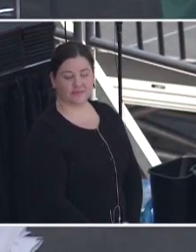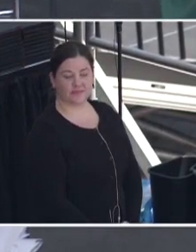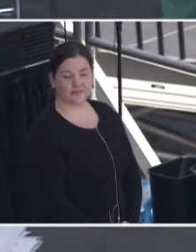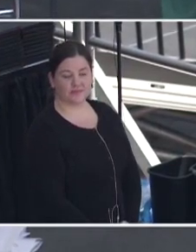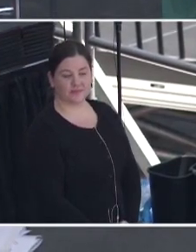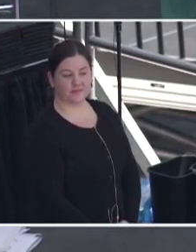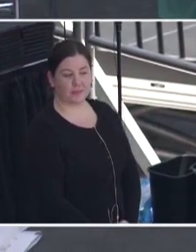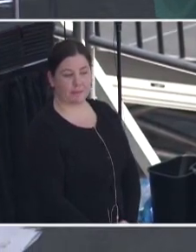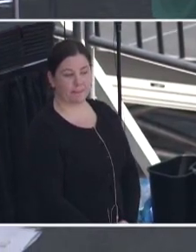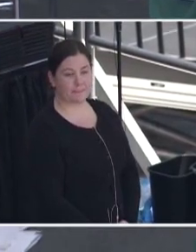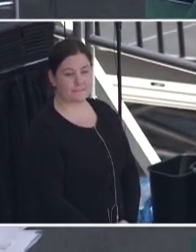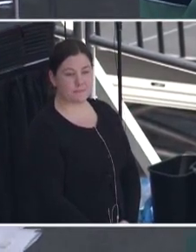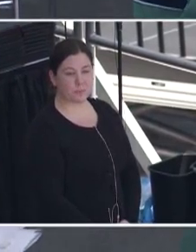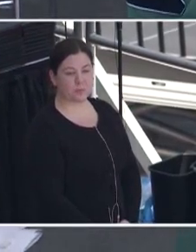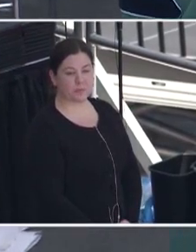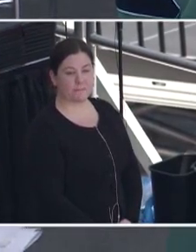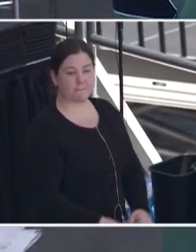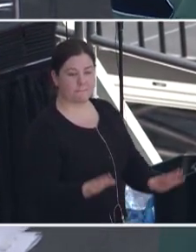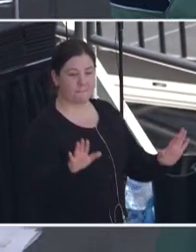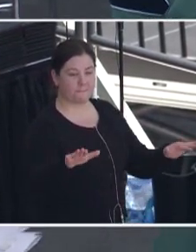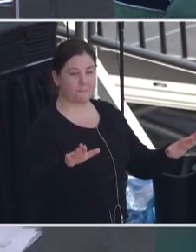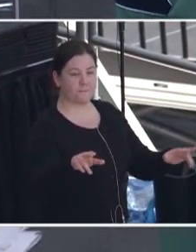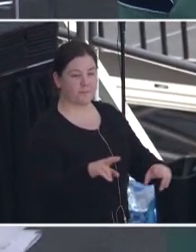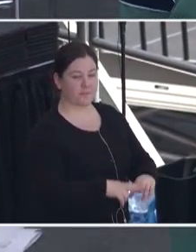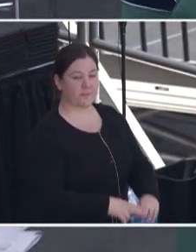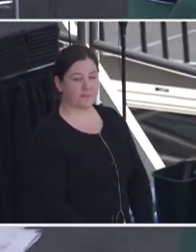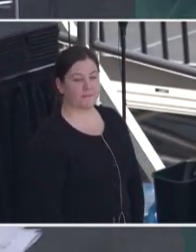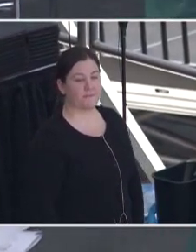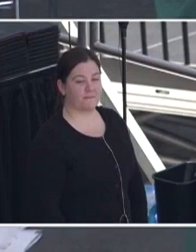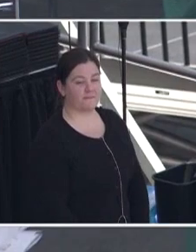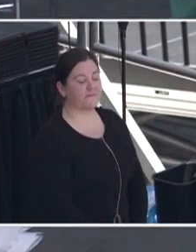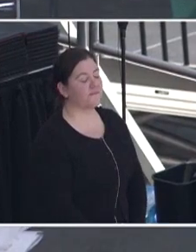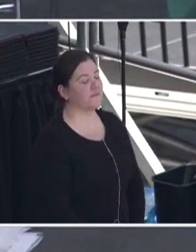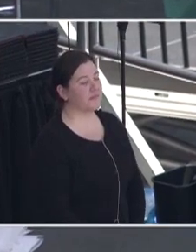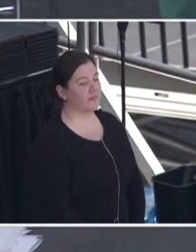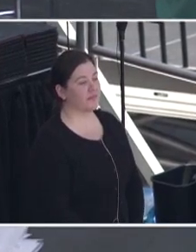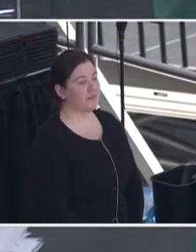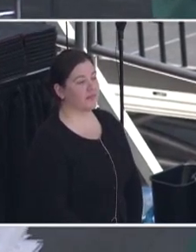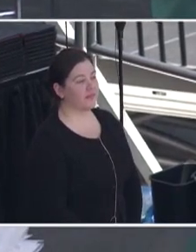I'd like to recognize the graduates